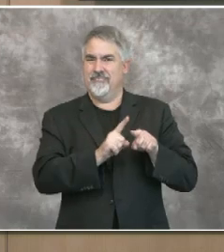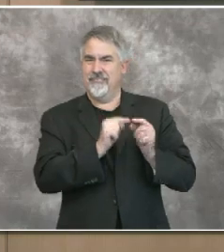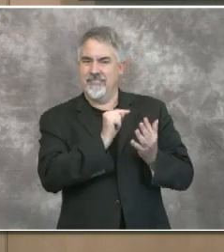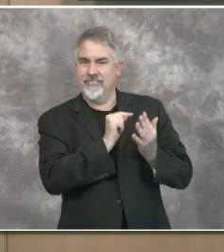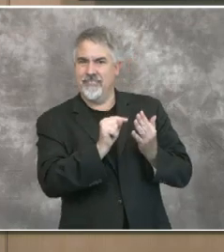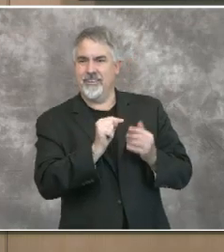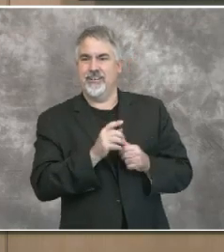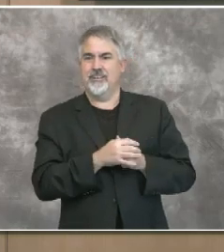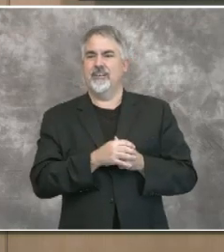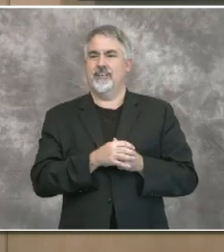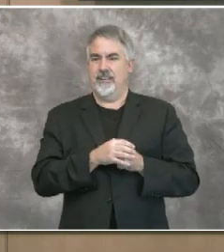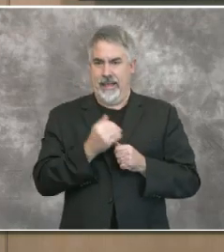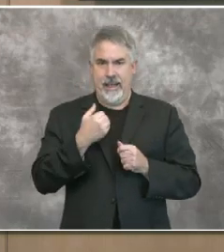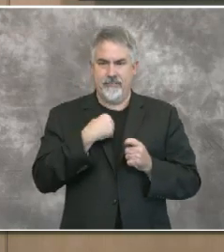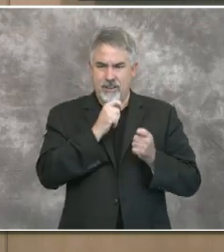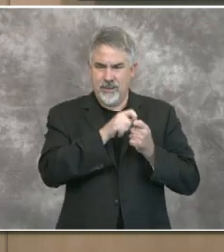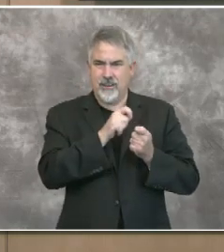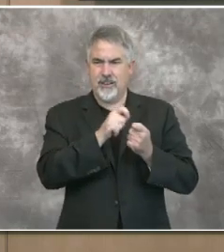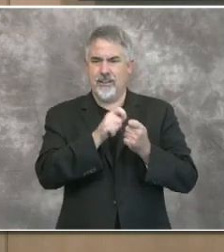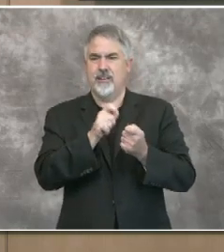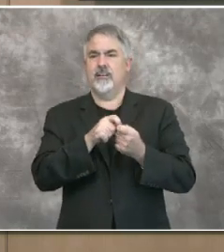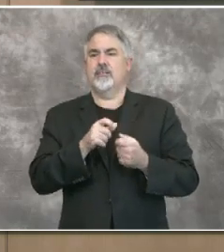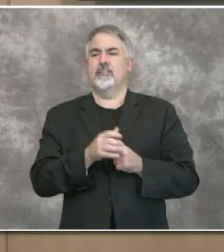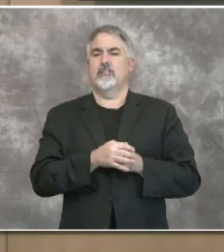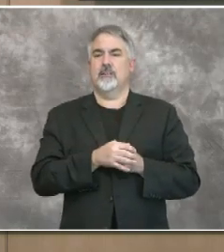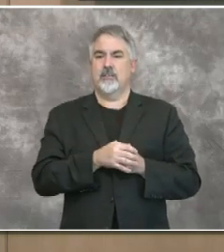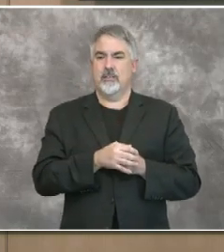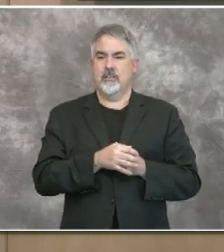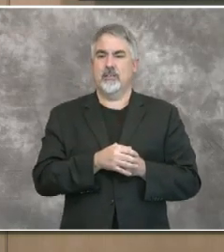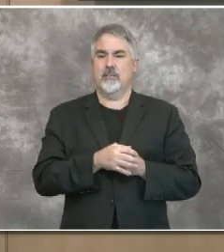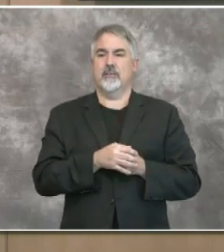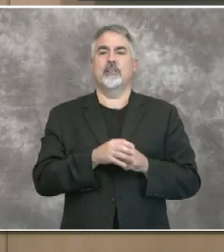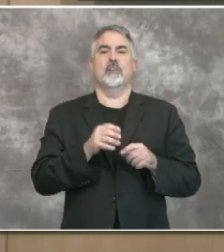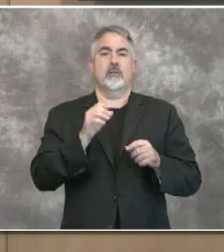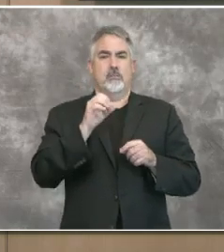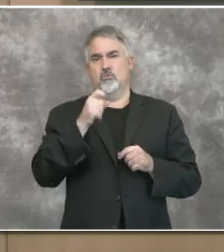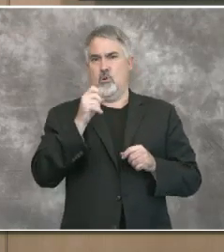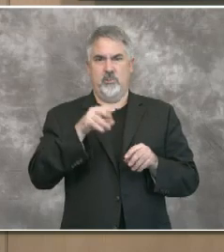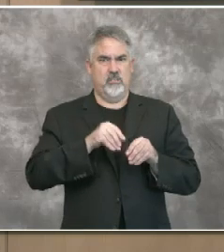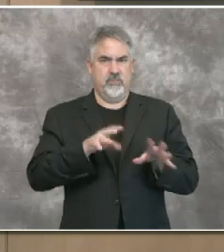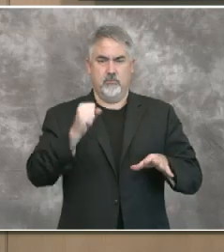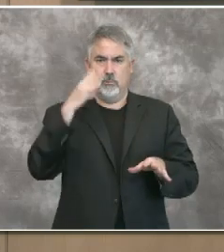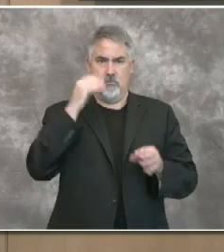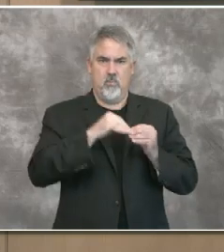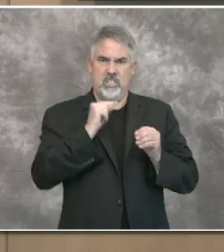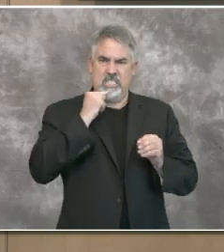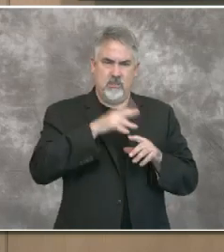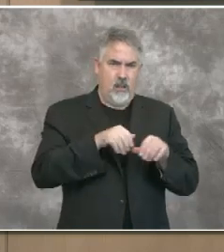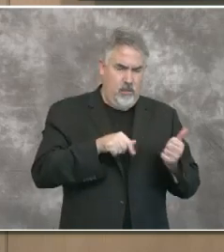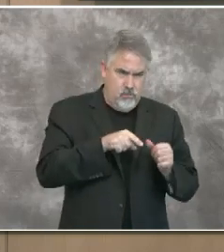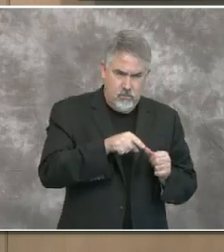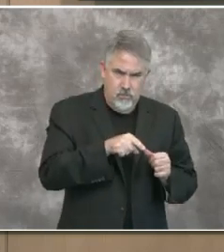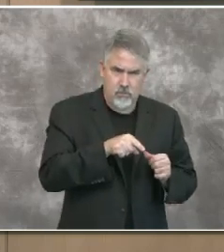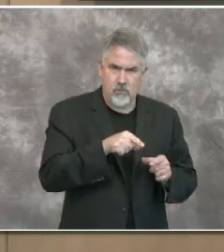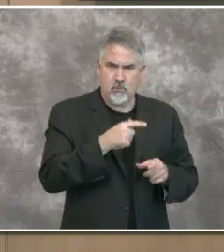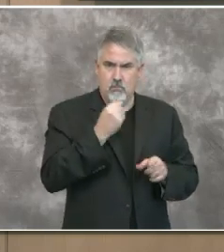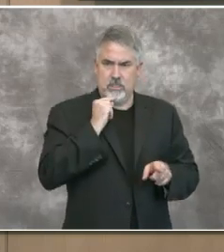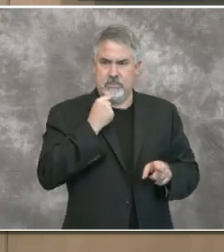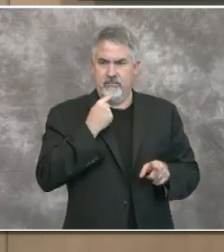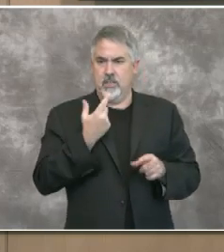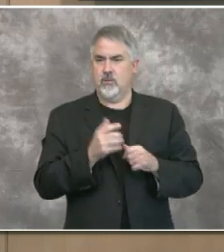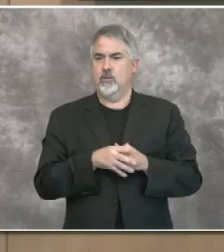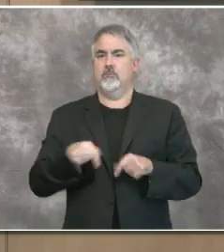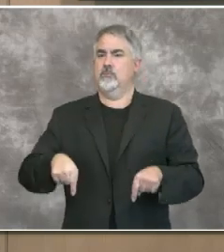specific individuals who are super spreaders. I don't think it would be surprising that that would be the case here.